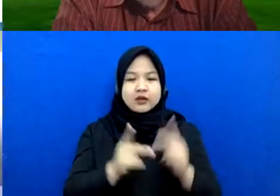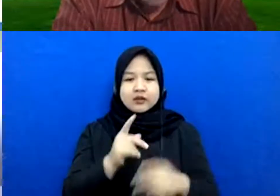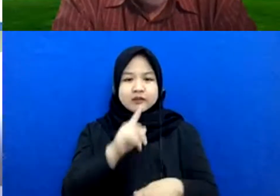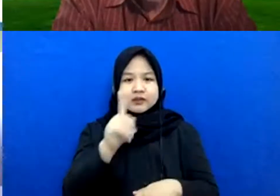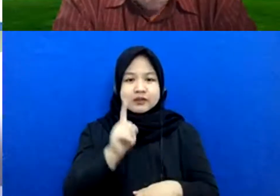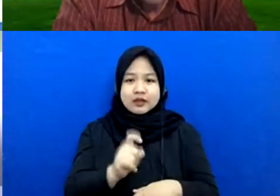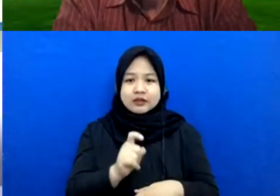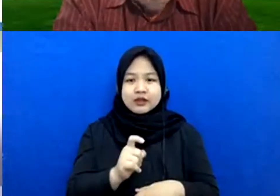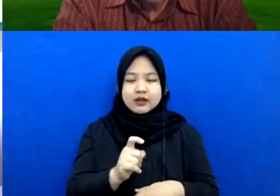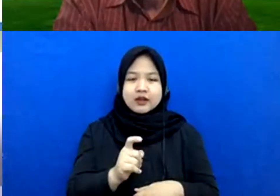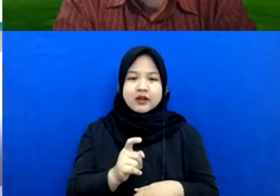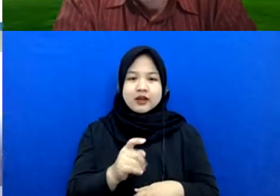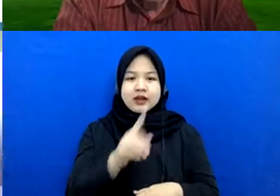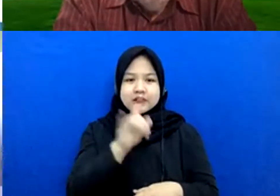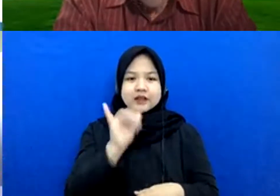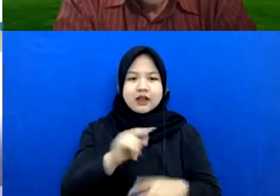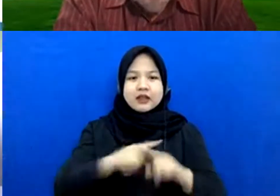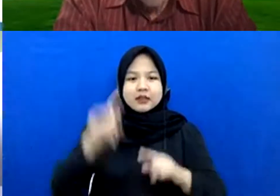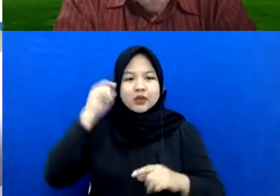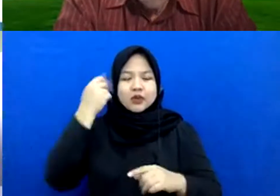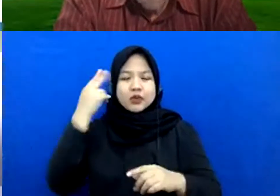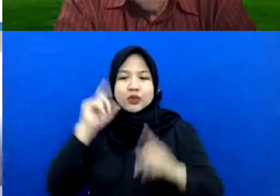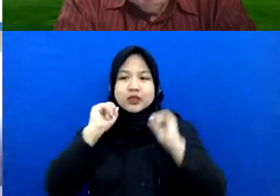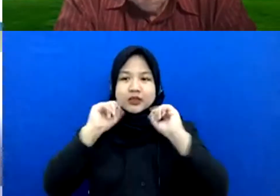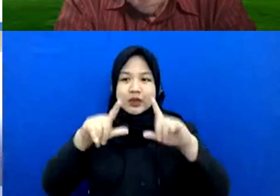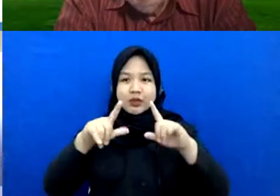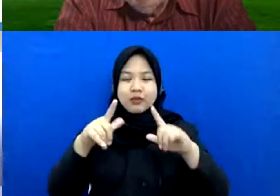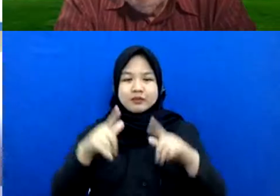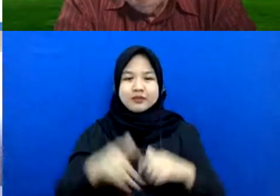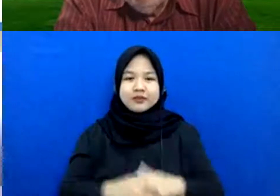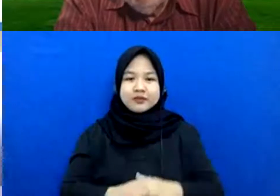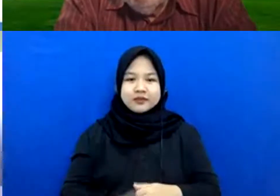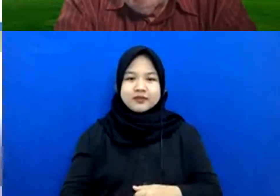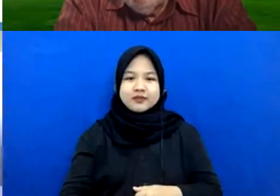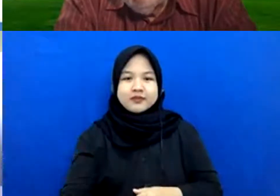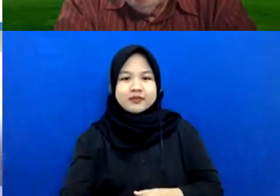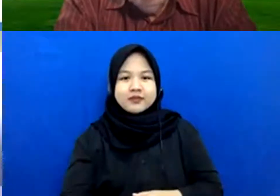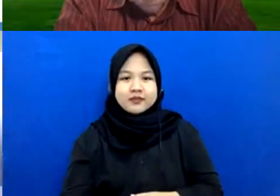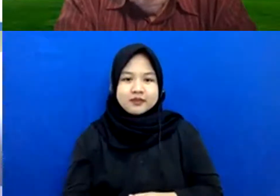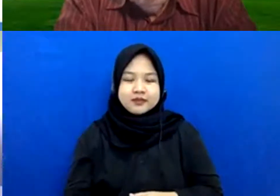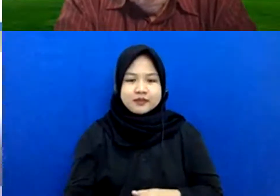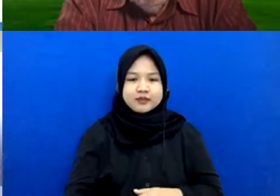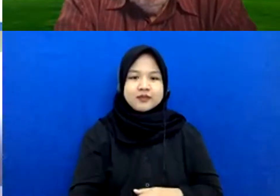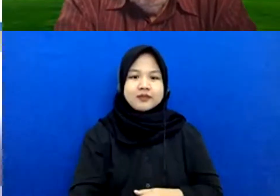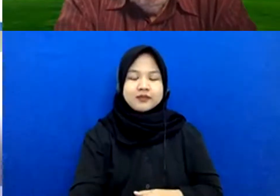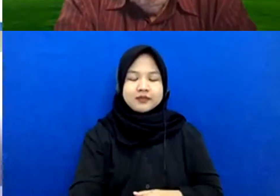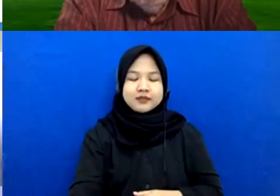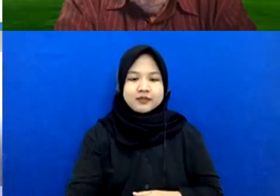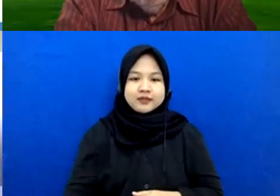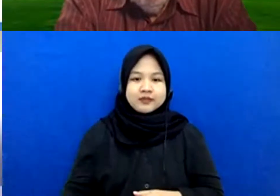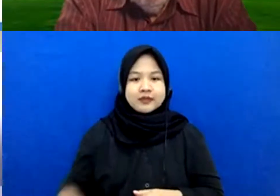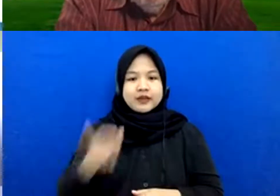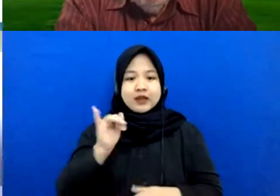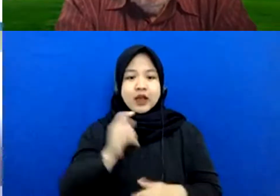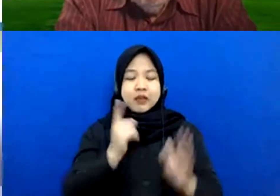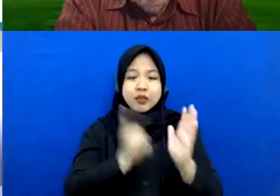to answer. It's really difficult. So you raised some very important points about the